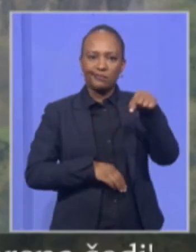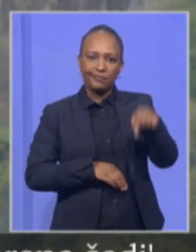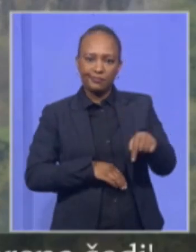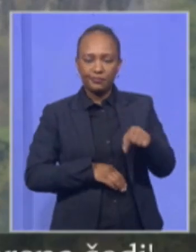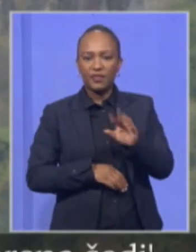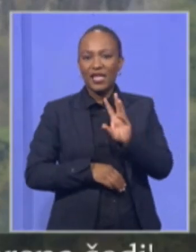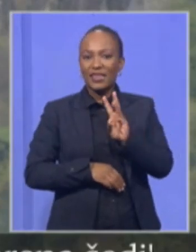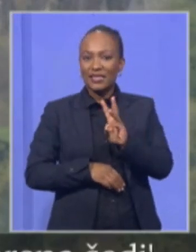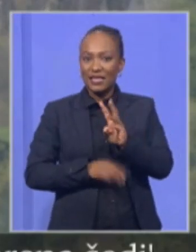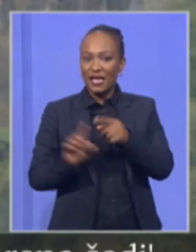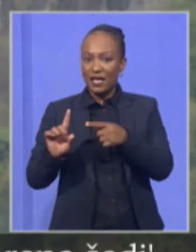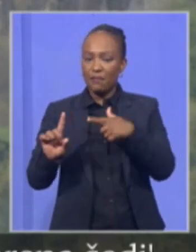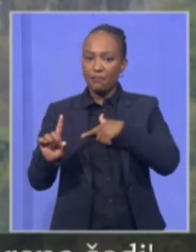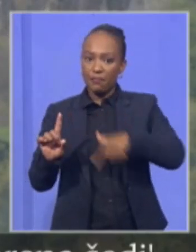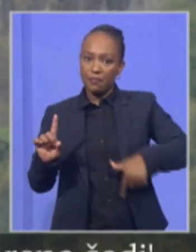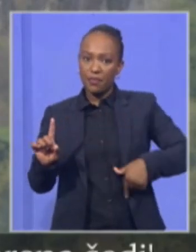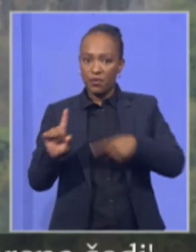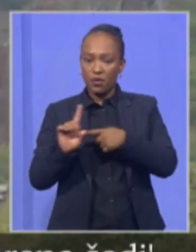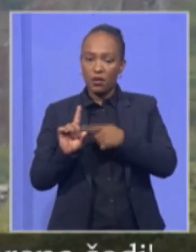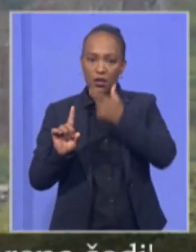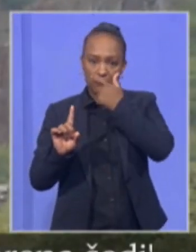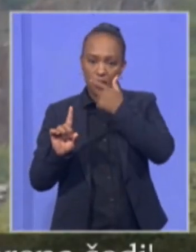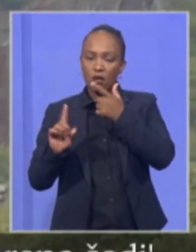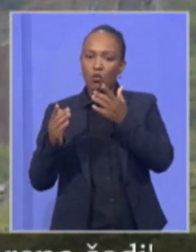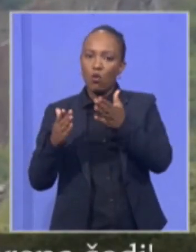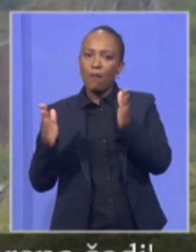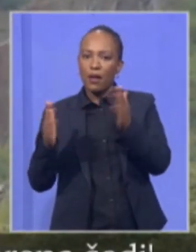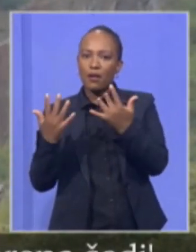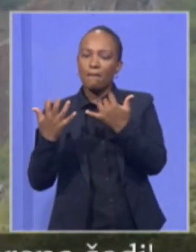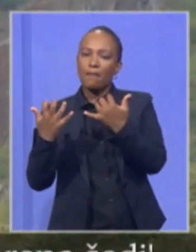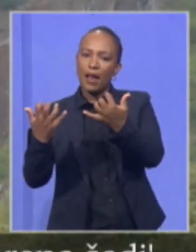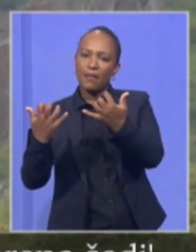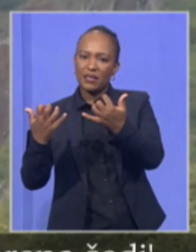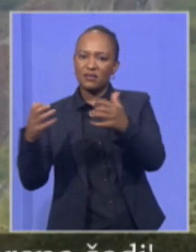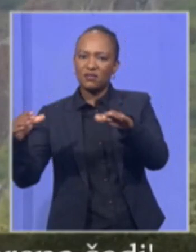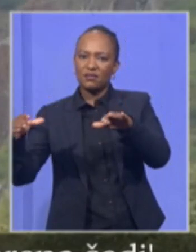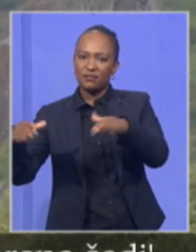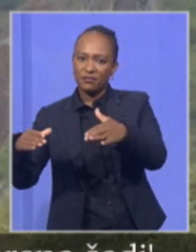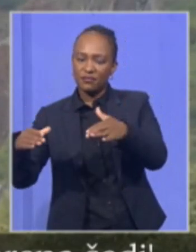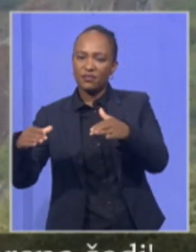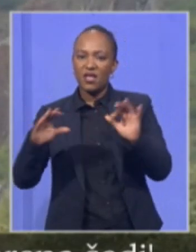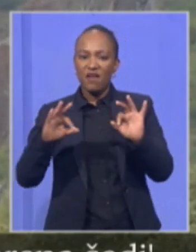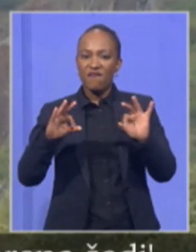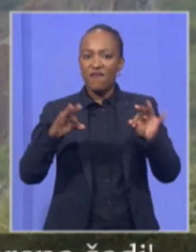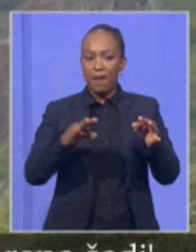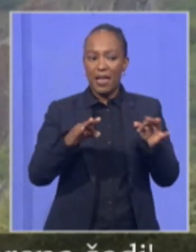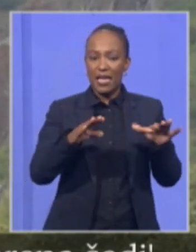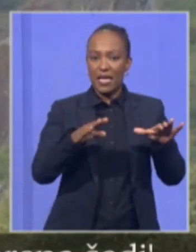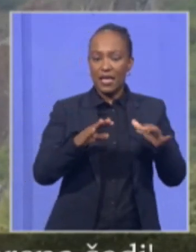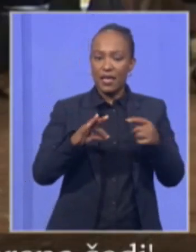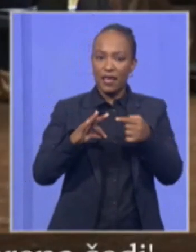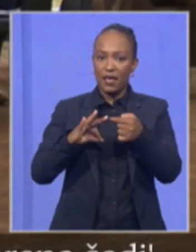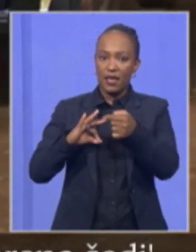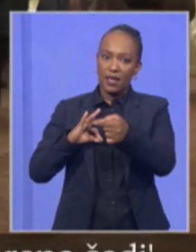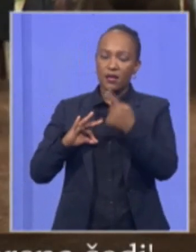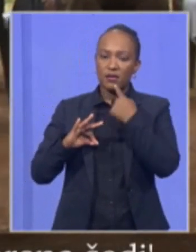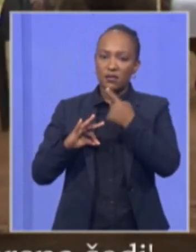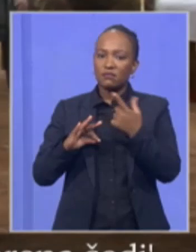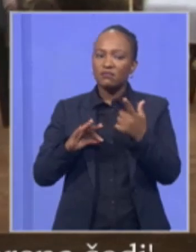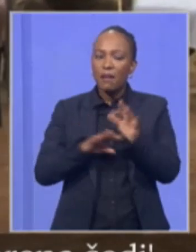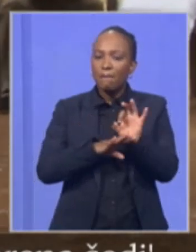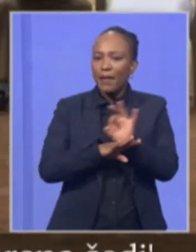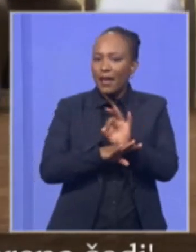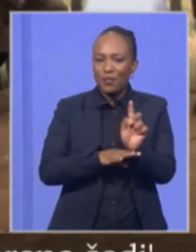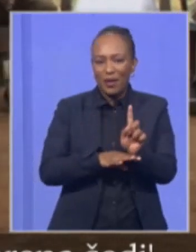gore mopresidente Cyril Ramaphosa a bule palamente semmušo gomme ba malapa ao ba nyaka gore a tsebiše maano a go ntšha ditopo